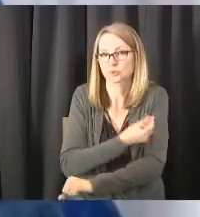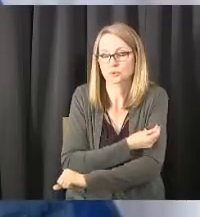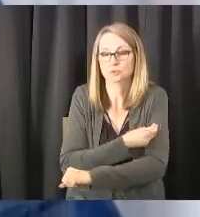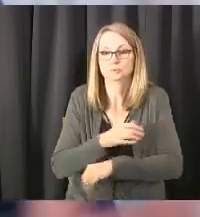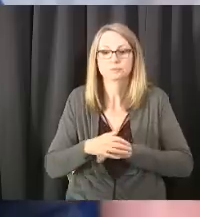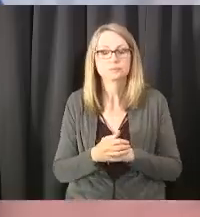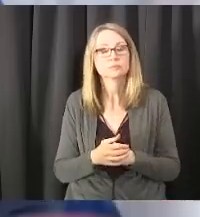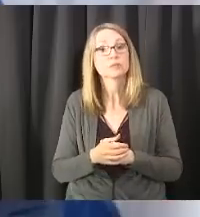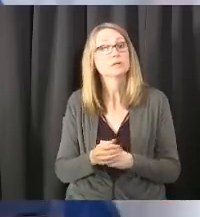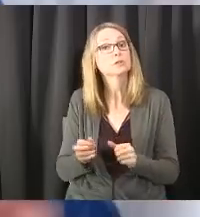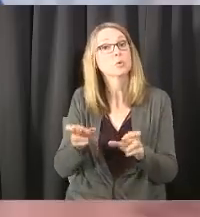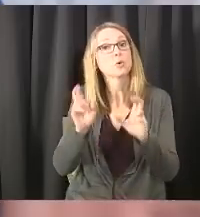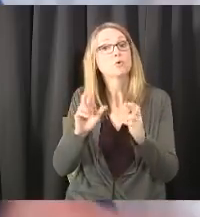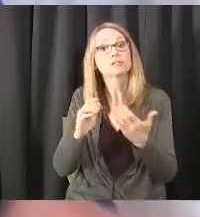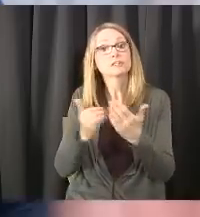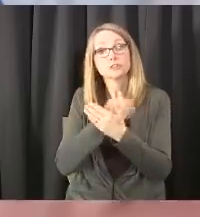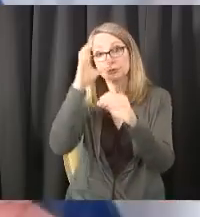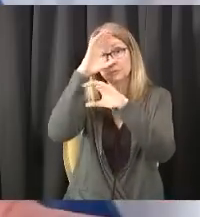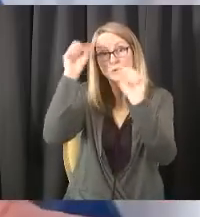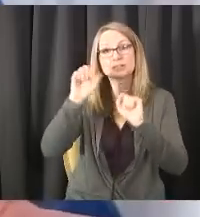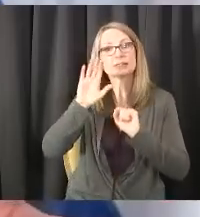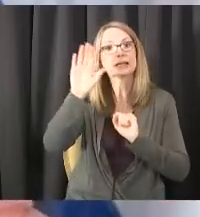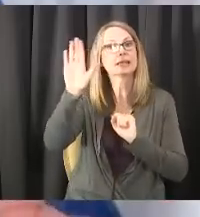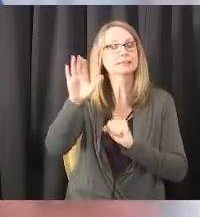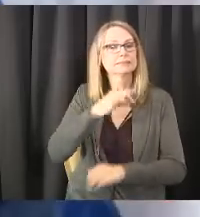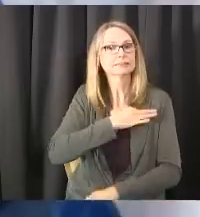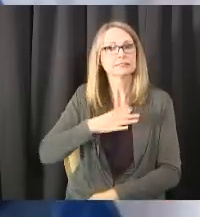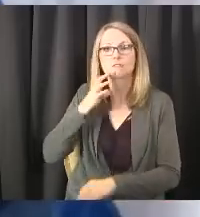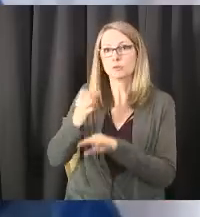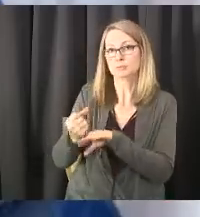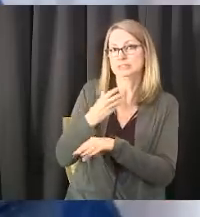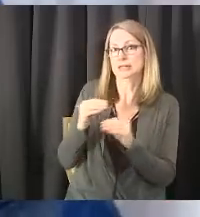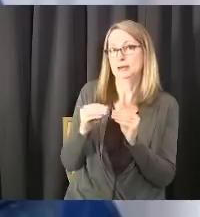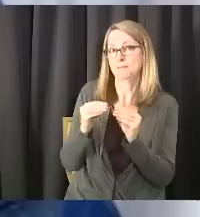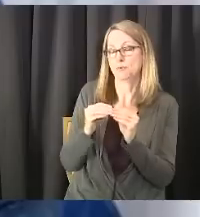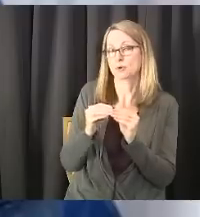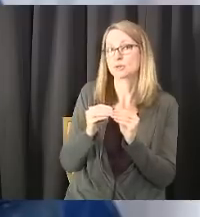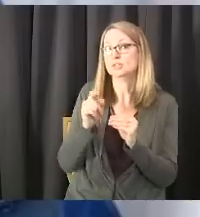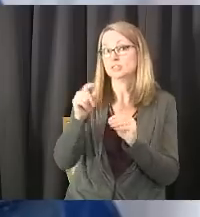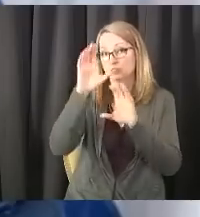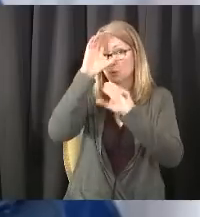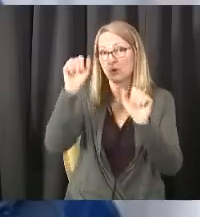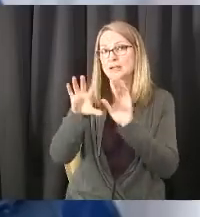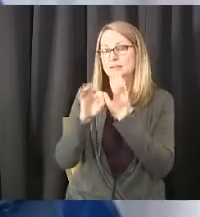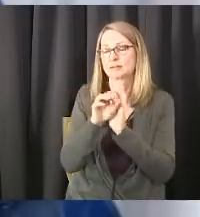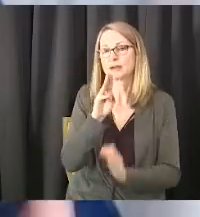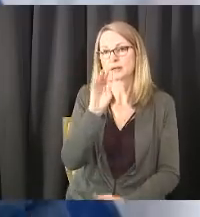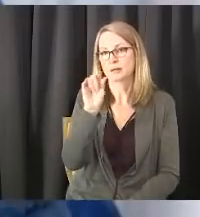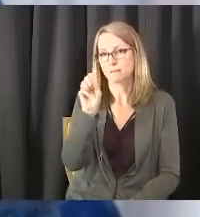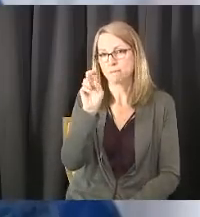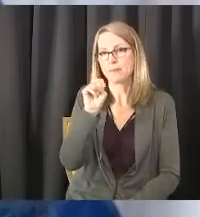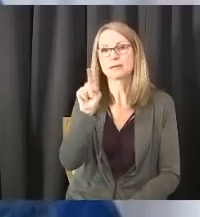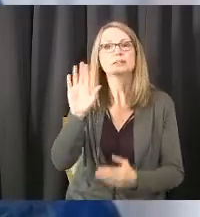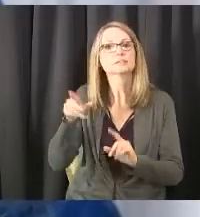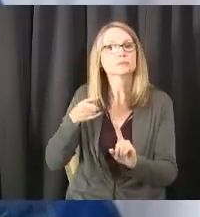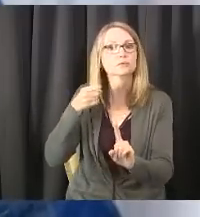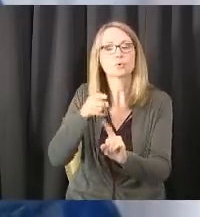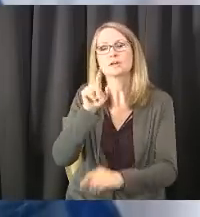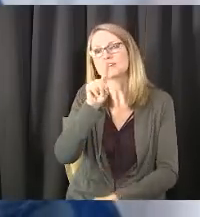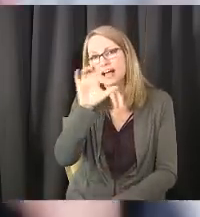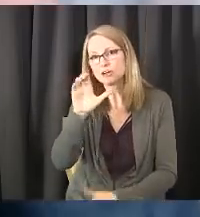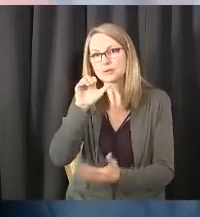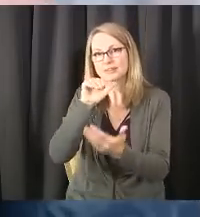administer. We know that President-elect Biden has a goal of 100 million doses, 100 days. We hope that they can reach that or get as close to it as